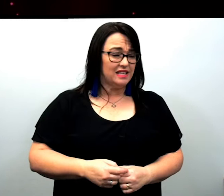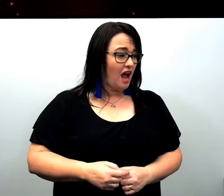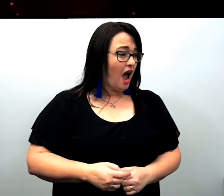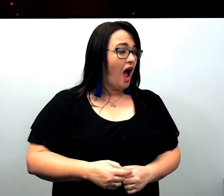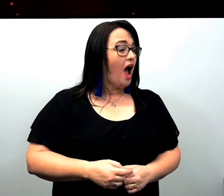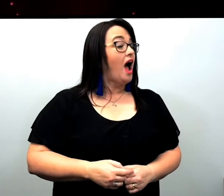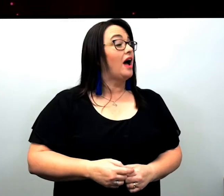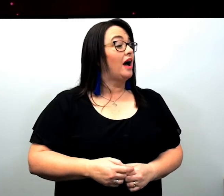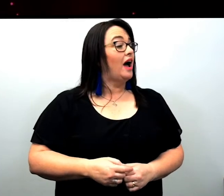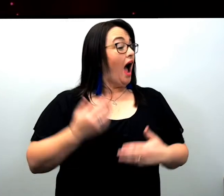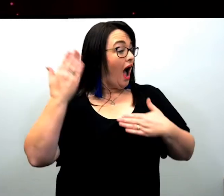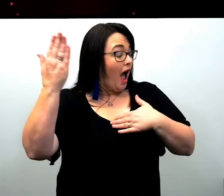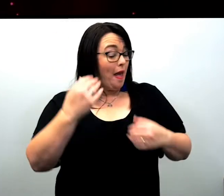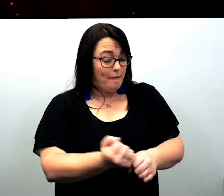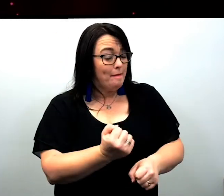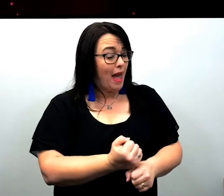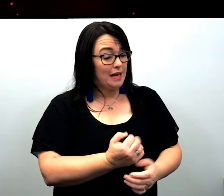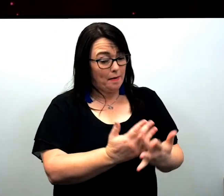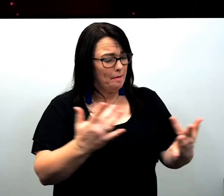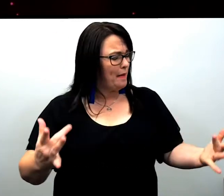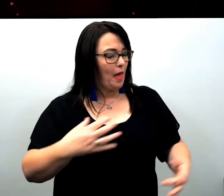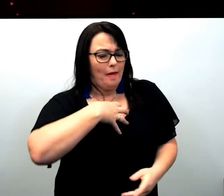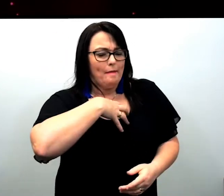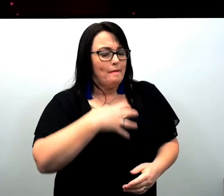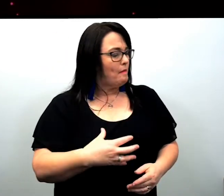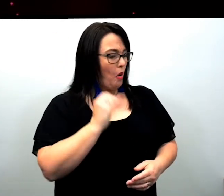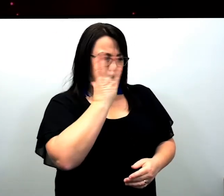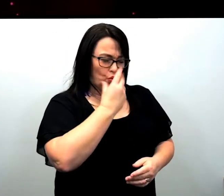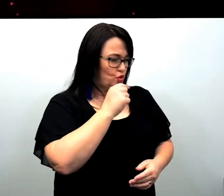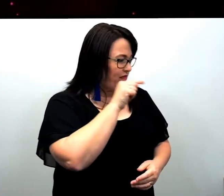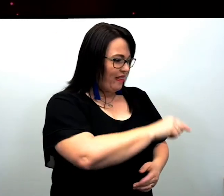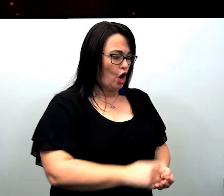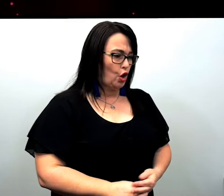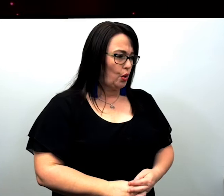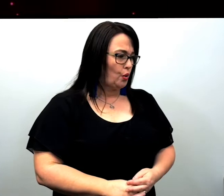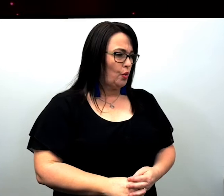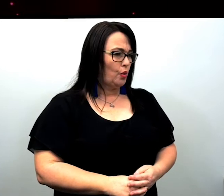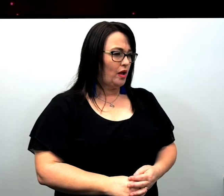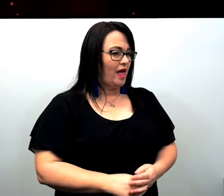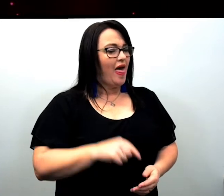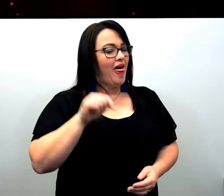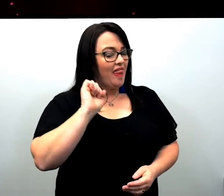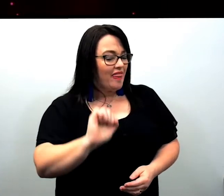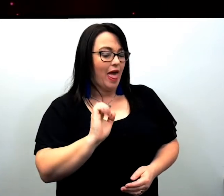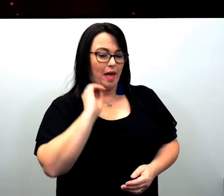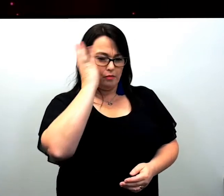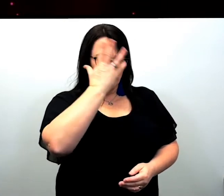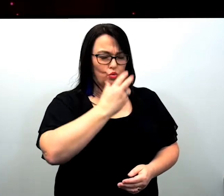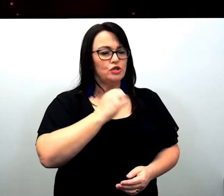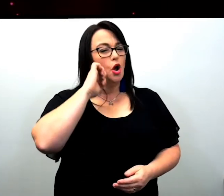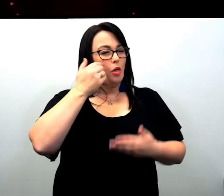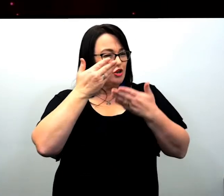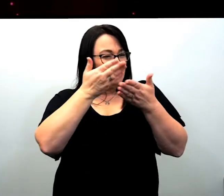because they're going to reflect my glory. Your beauty reflects your pride. Their beauty will reflect my glory. We